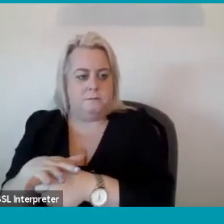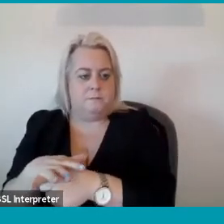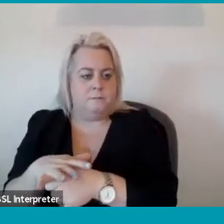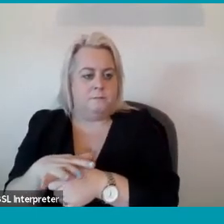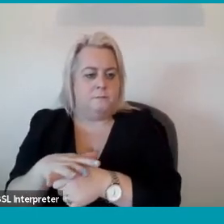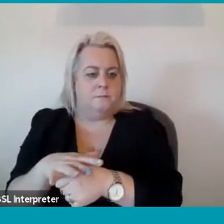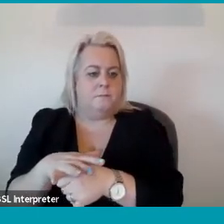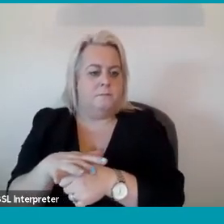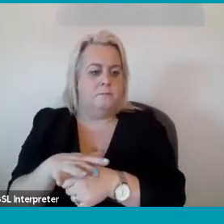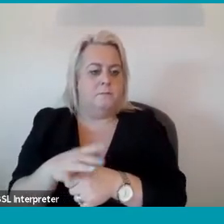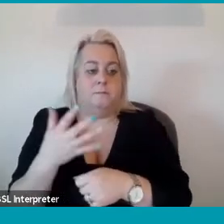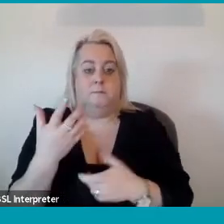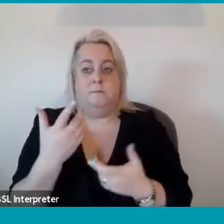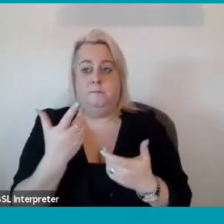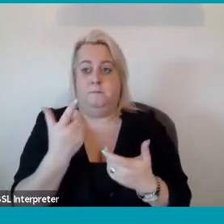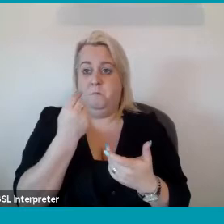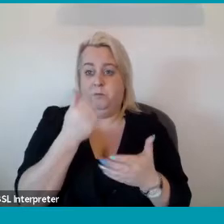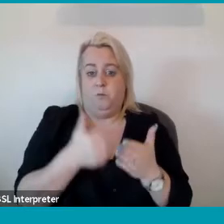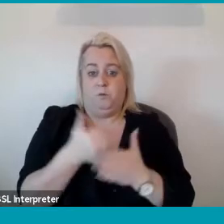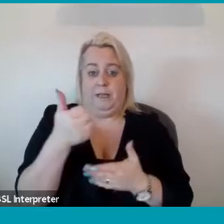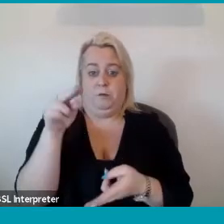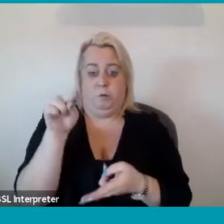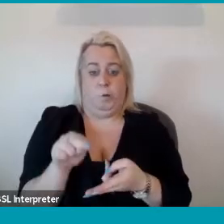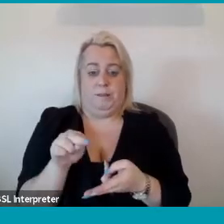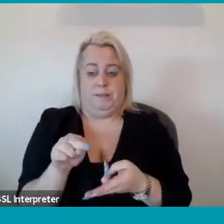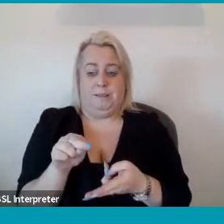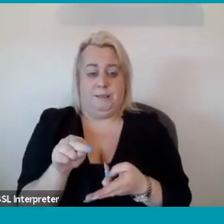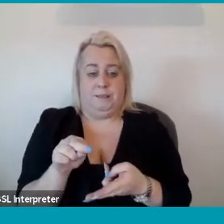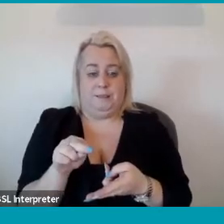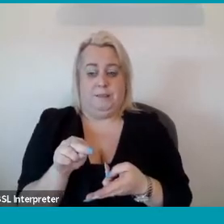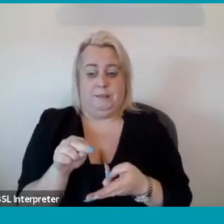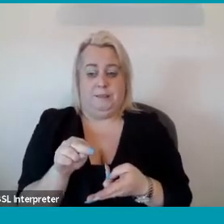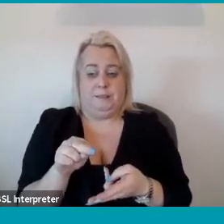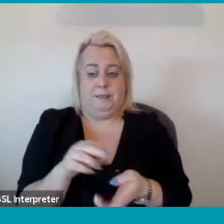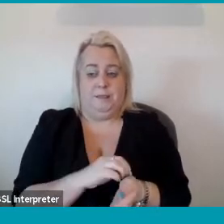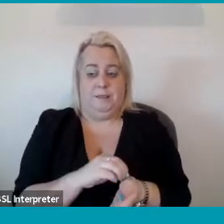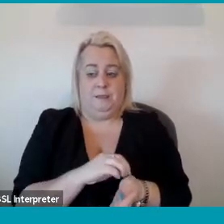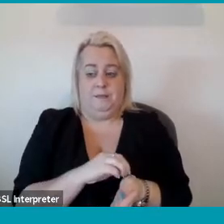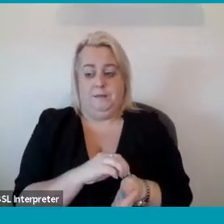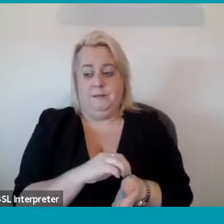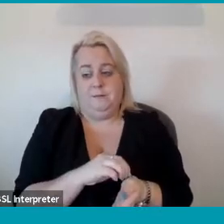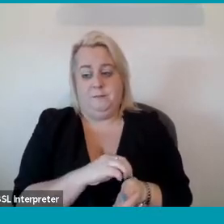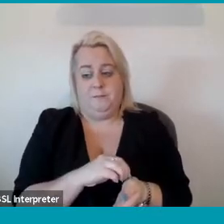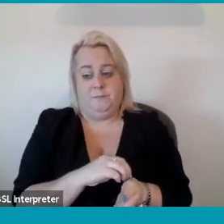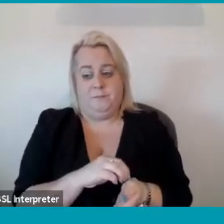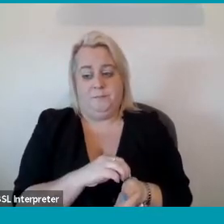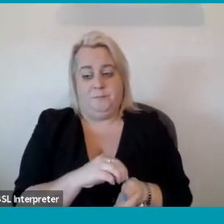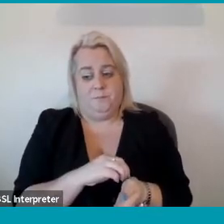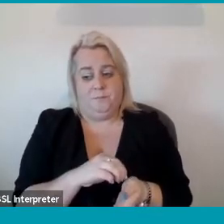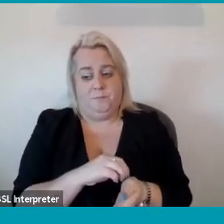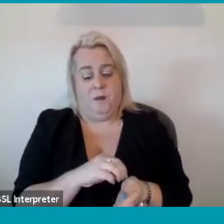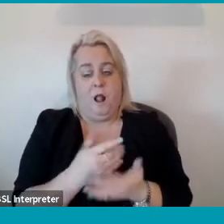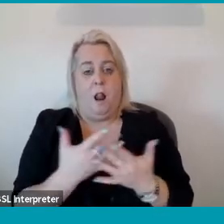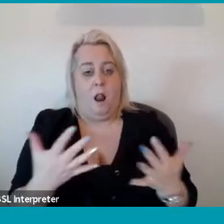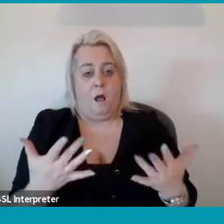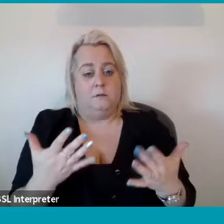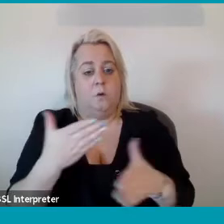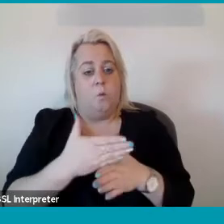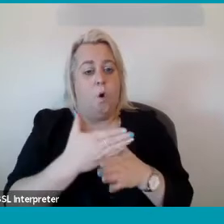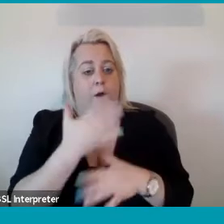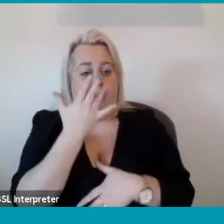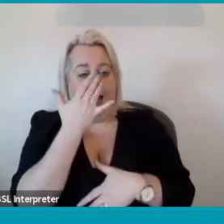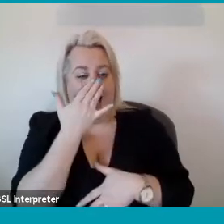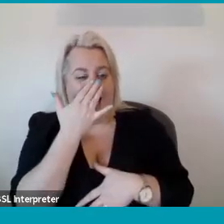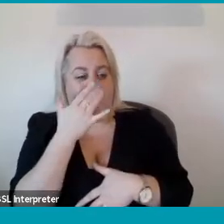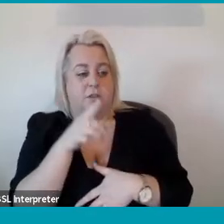So if you have skill shortages, and we know that the percentage of working age population who are disabled is around